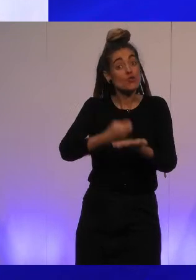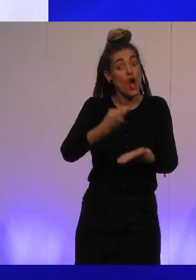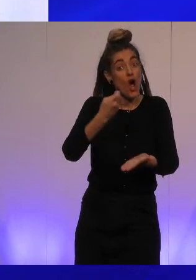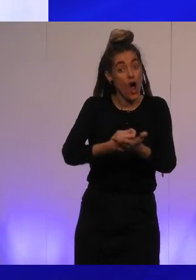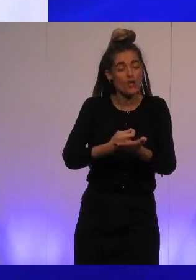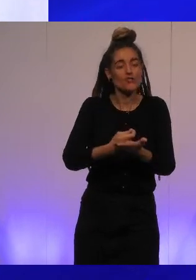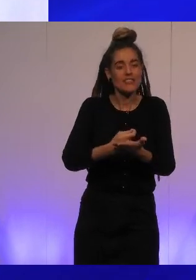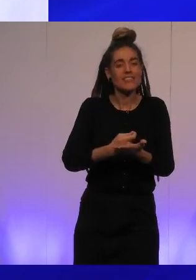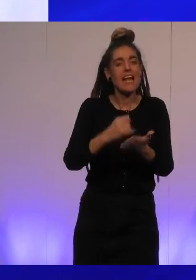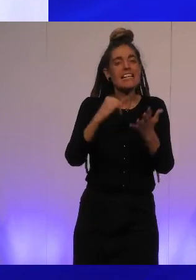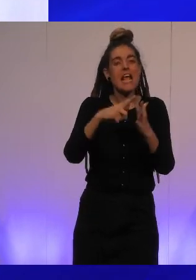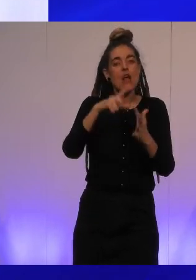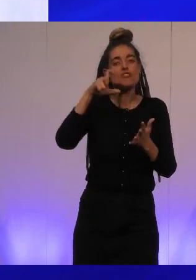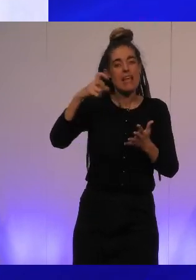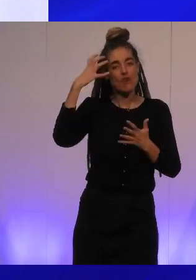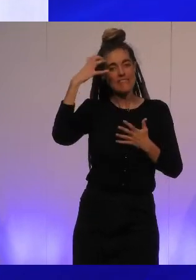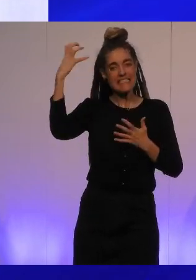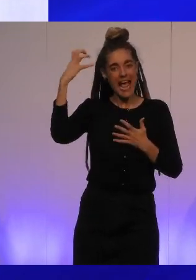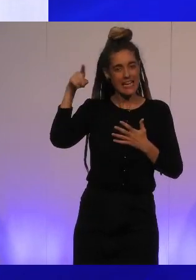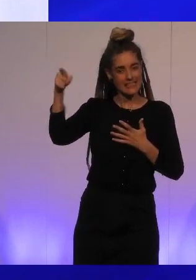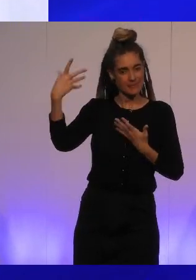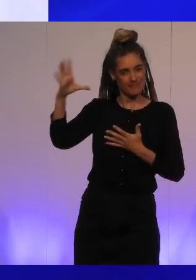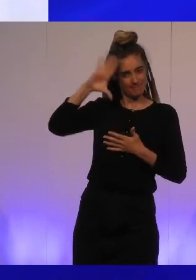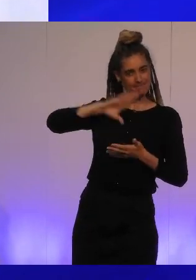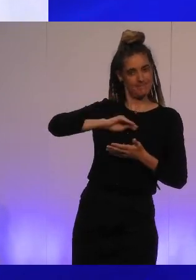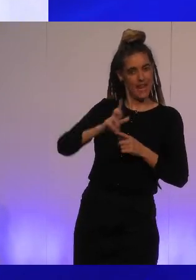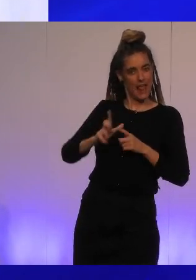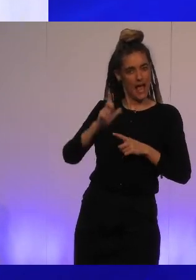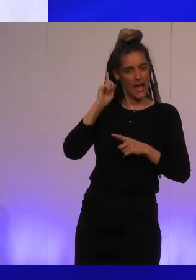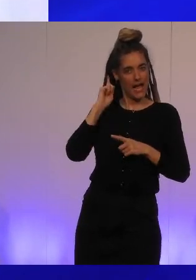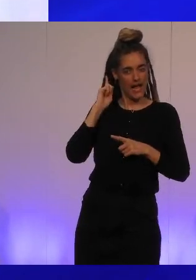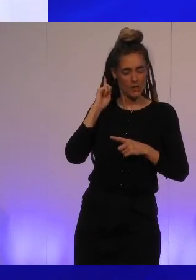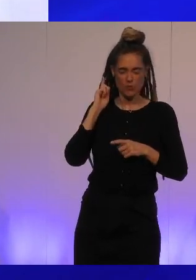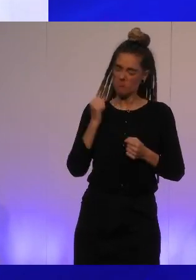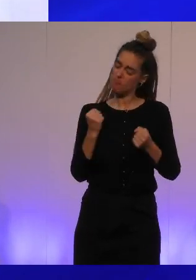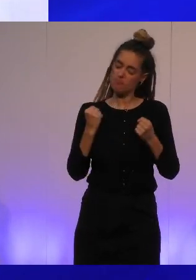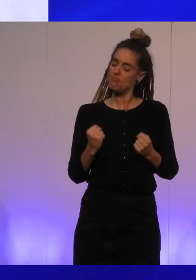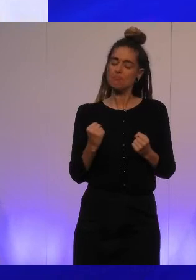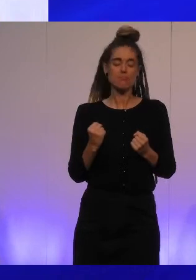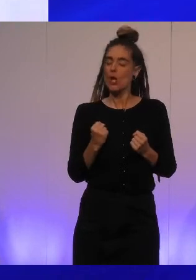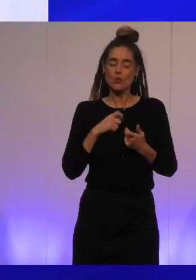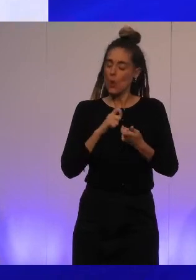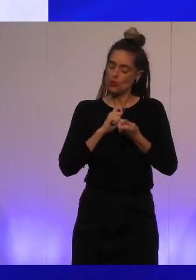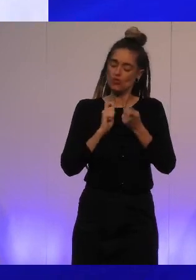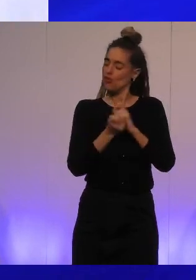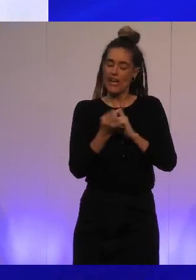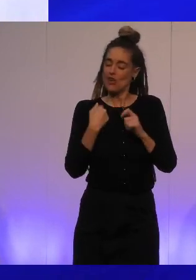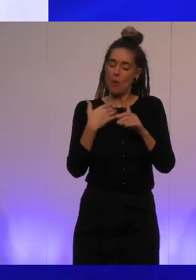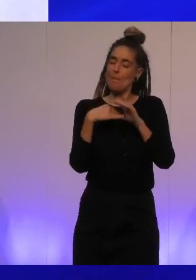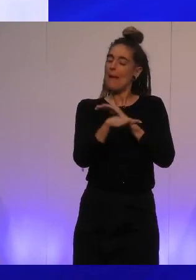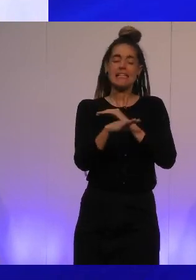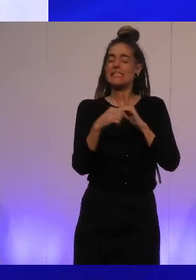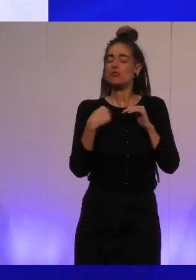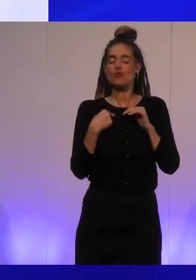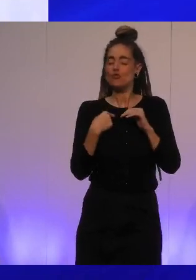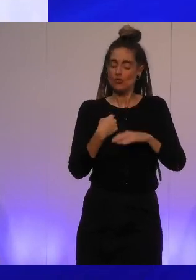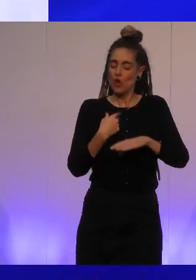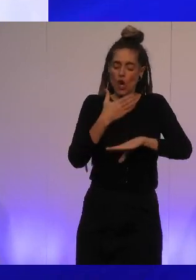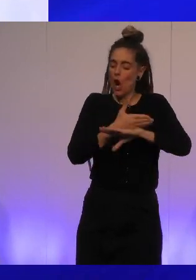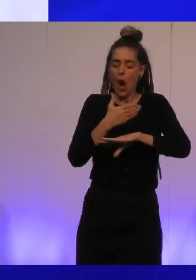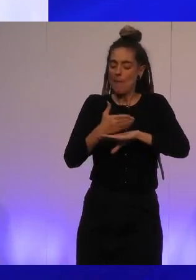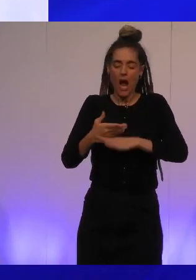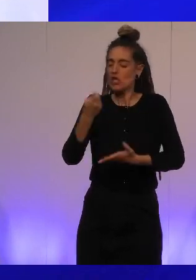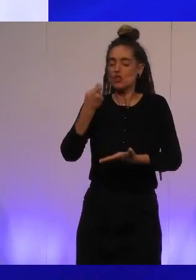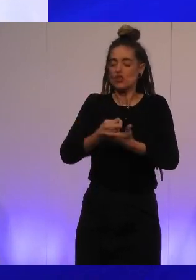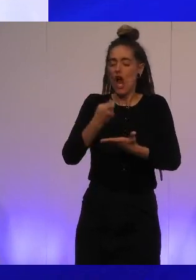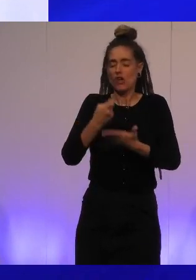of State indicated last week that he wasn't going to change the national message around not having car parking charges